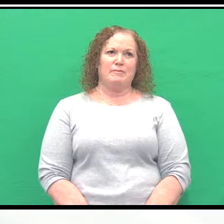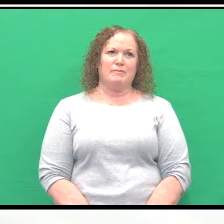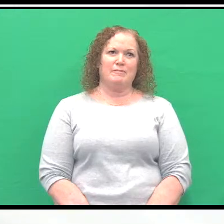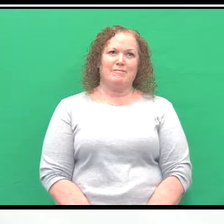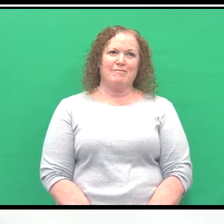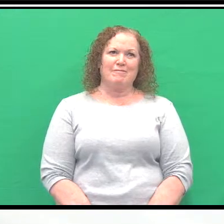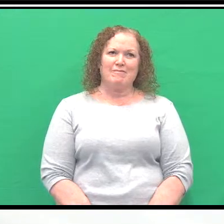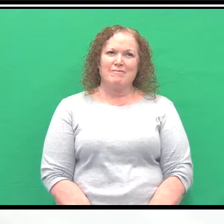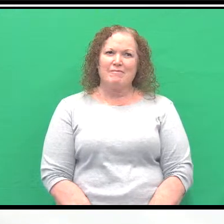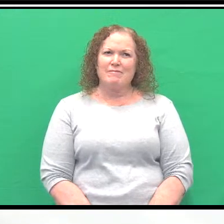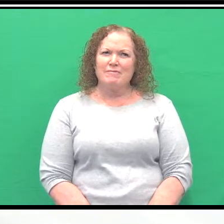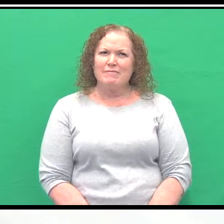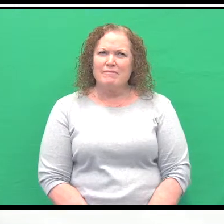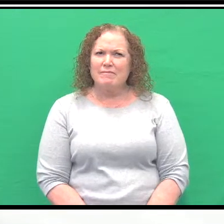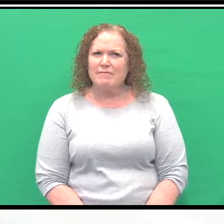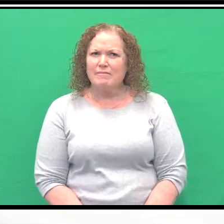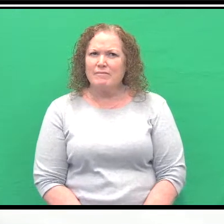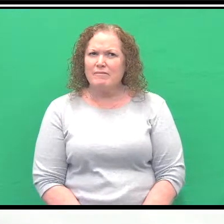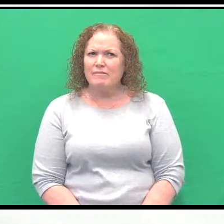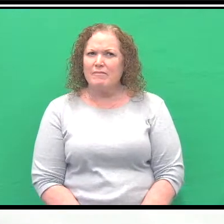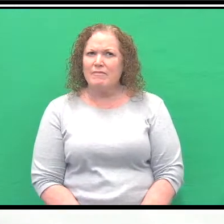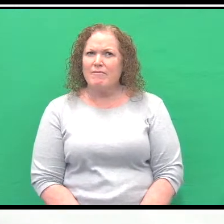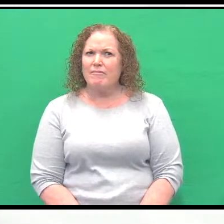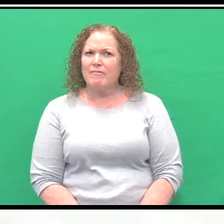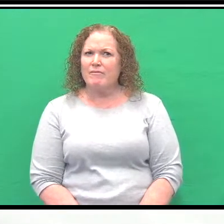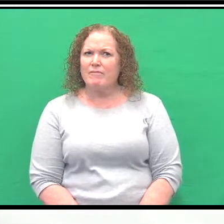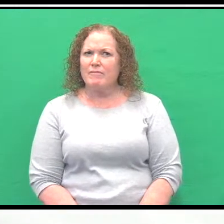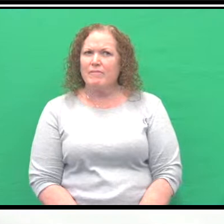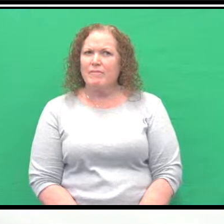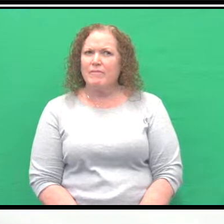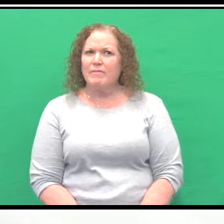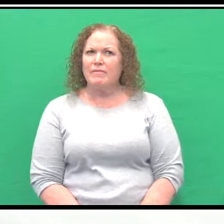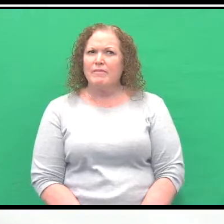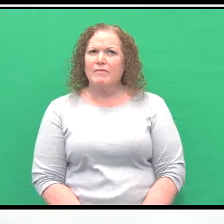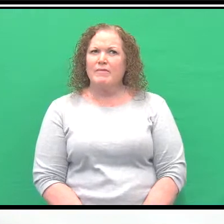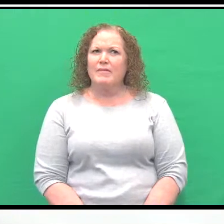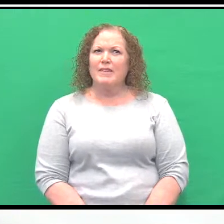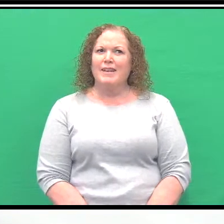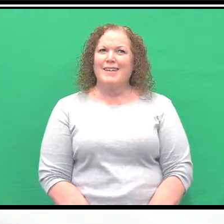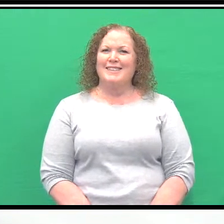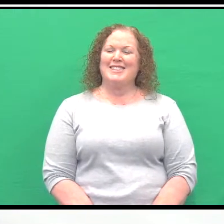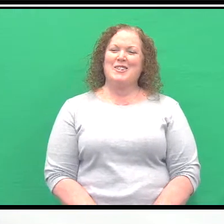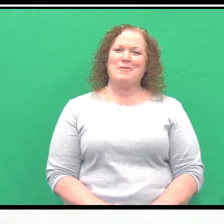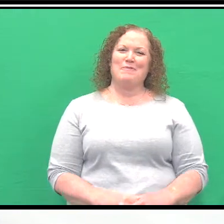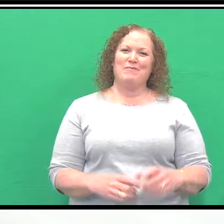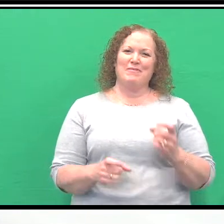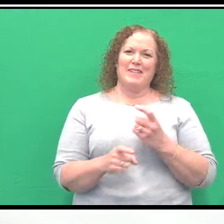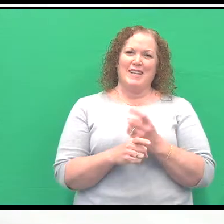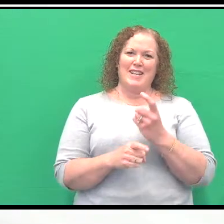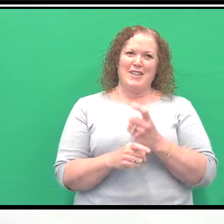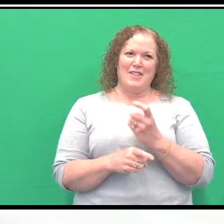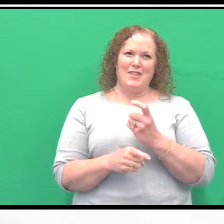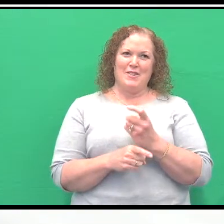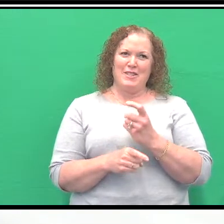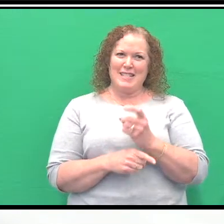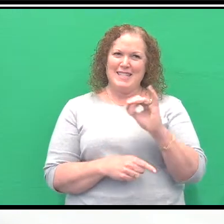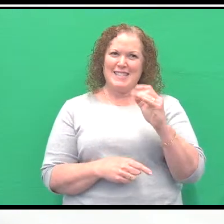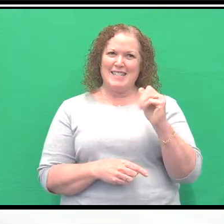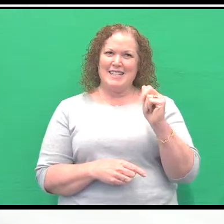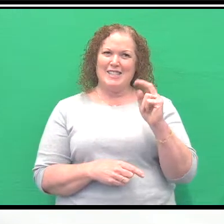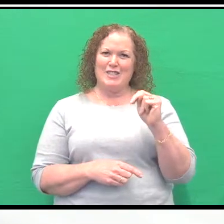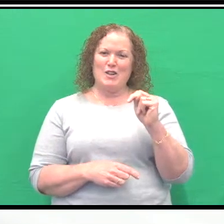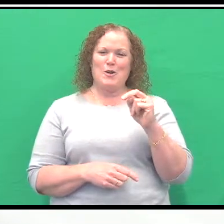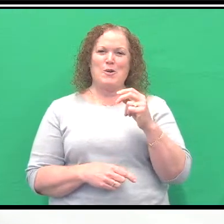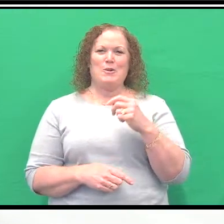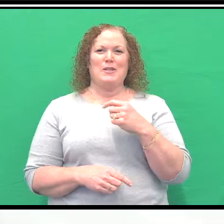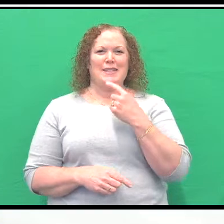Mr. Girardi, public information does need an area of more focus, so we'll provide Joan Boyko all the training she needs. So. Our